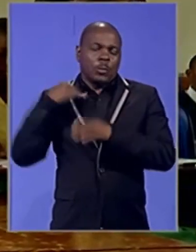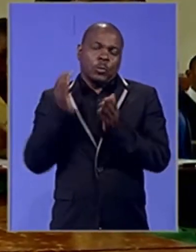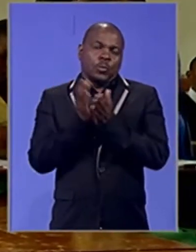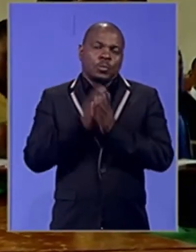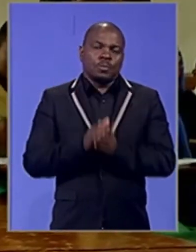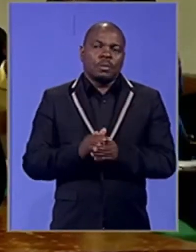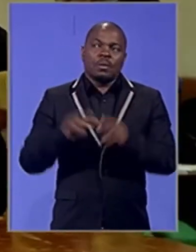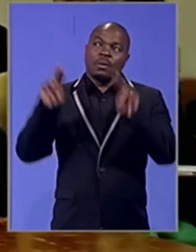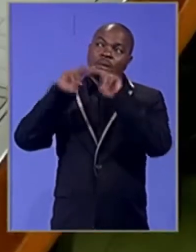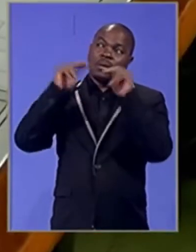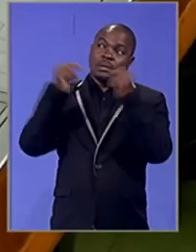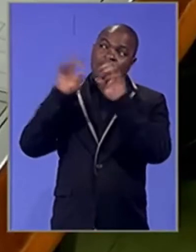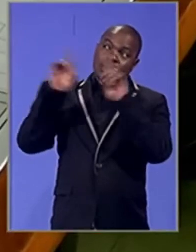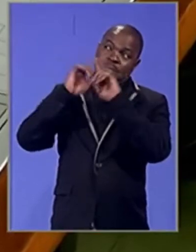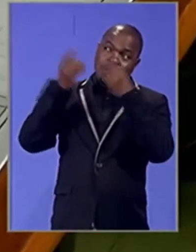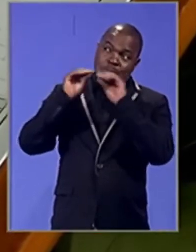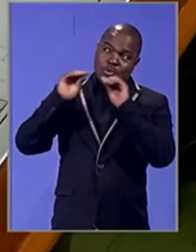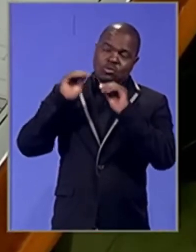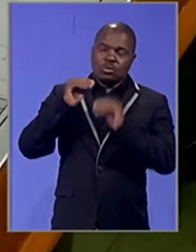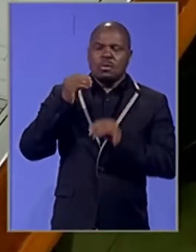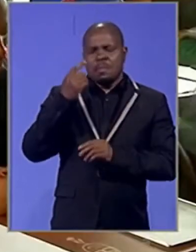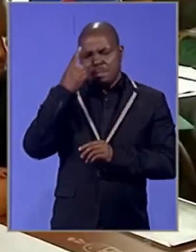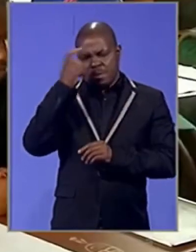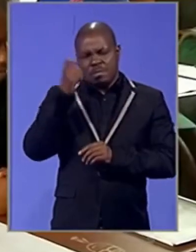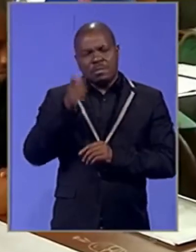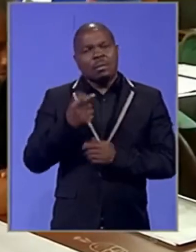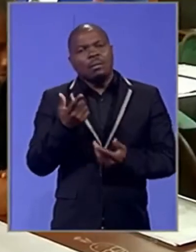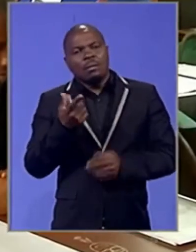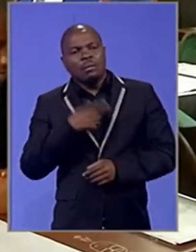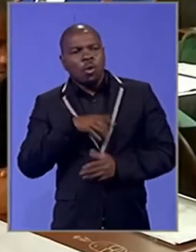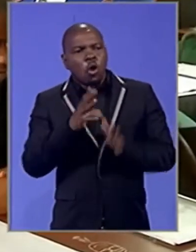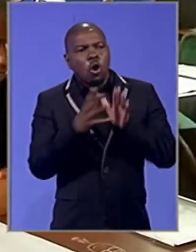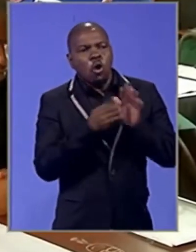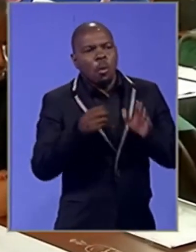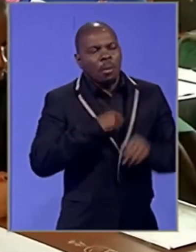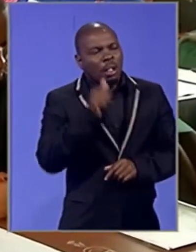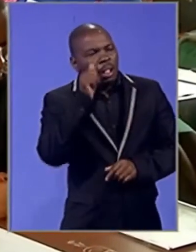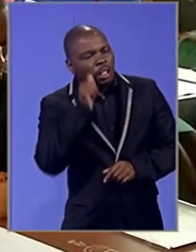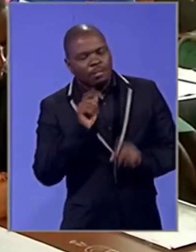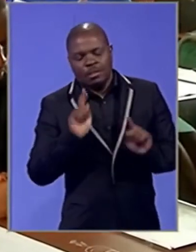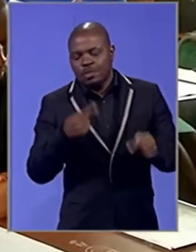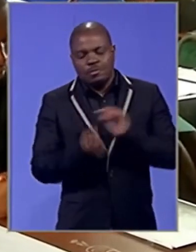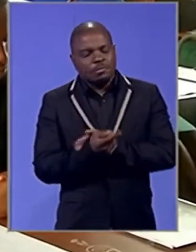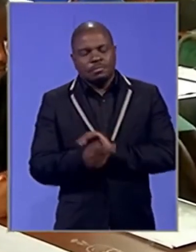Thuto le na le tshepo e tiileng ya hore ho keke ho eba le diketsalo tsa ho kopitsa nakong ya ditlhatlhobo.